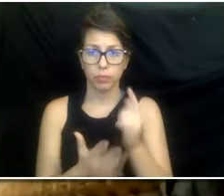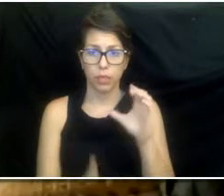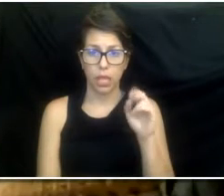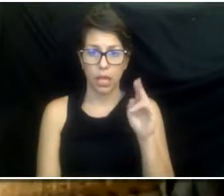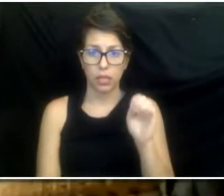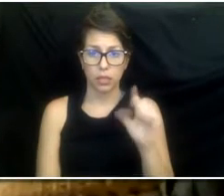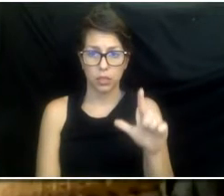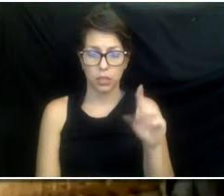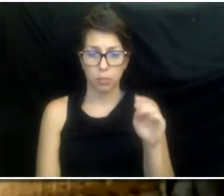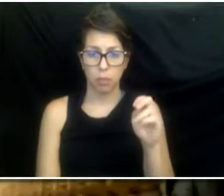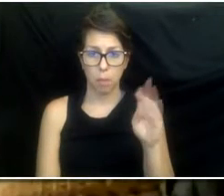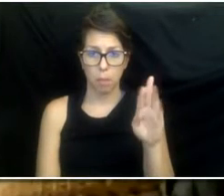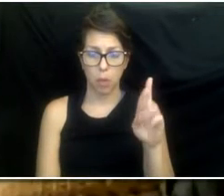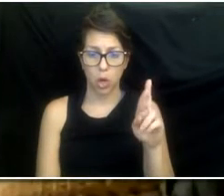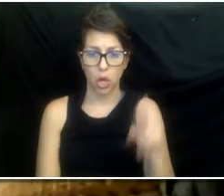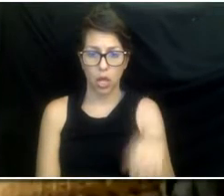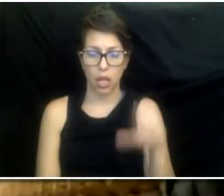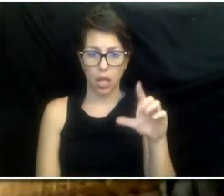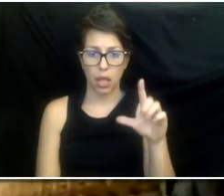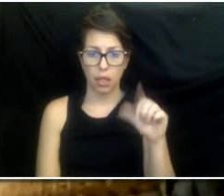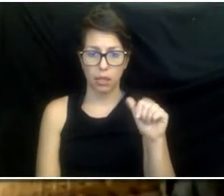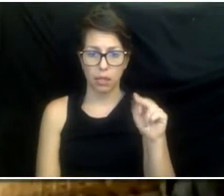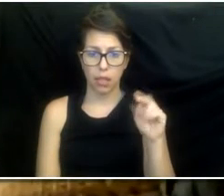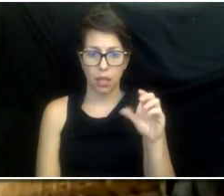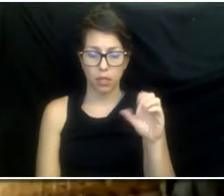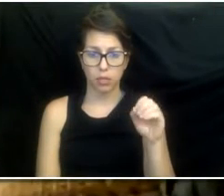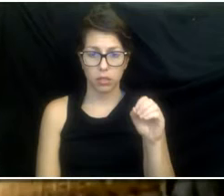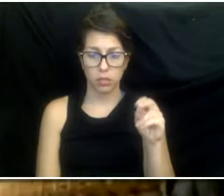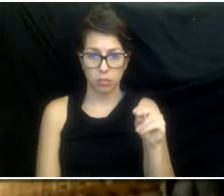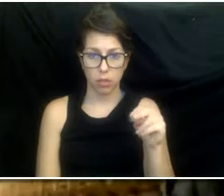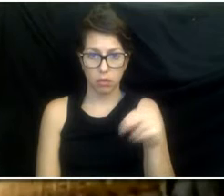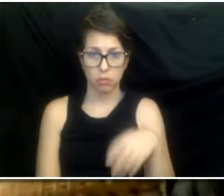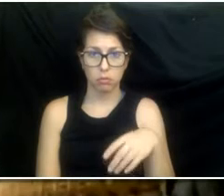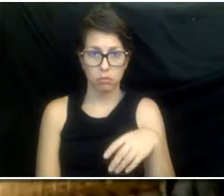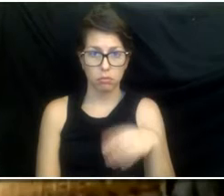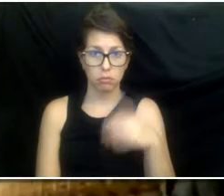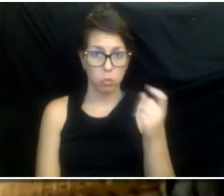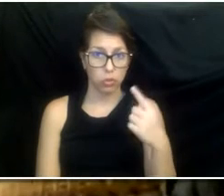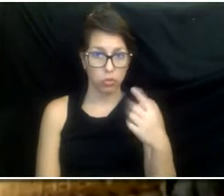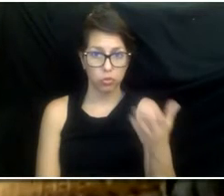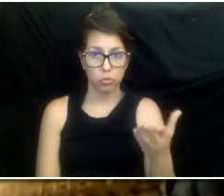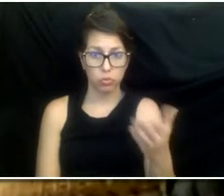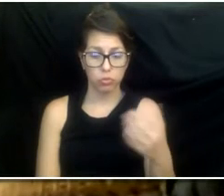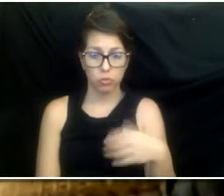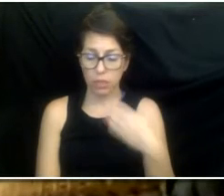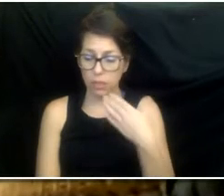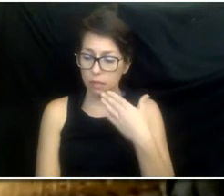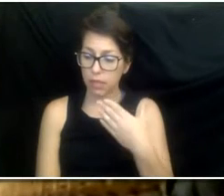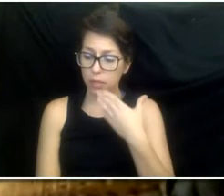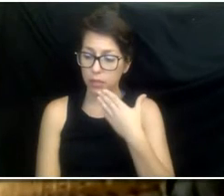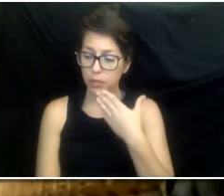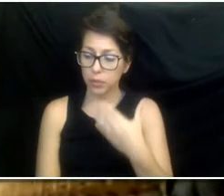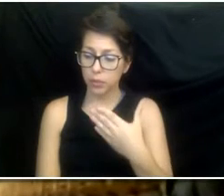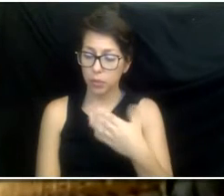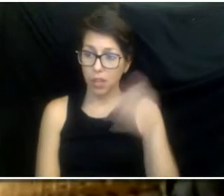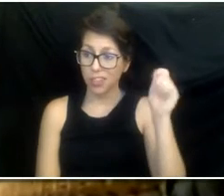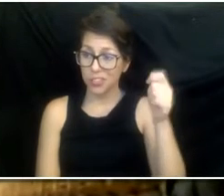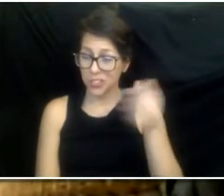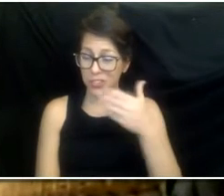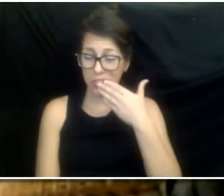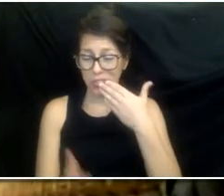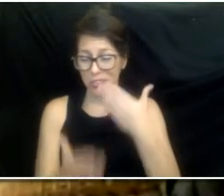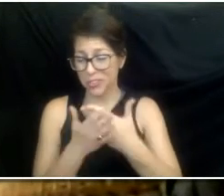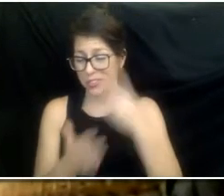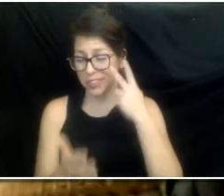depth um where you said that the city can do much more to get the word out um to alert uh people as to